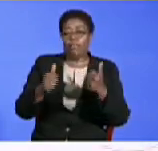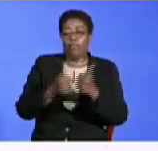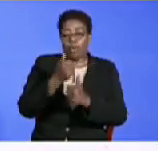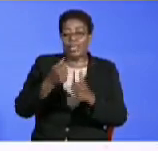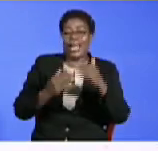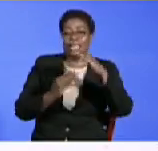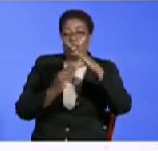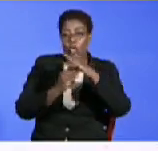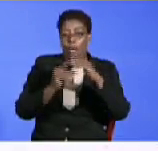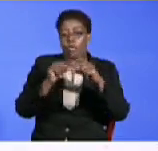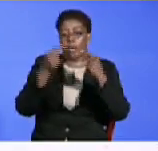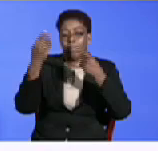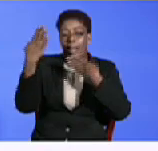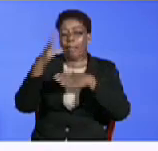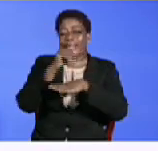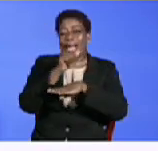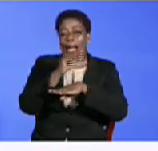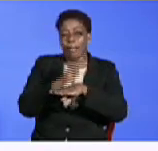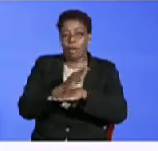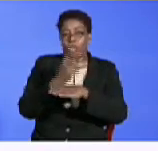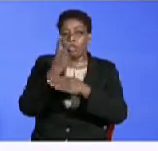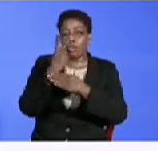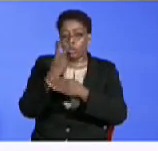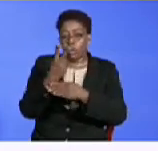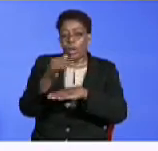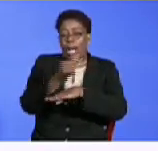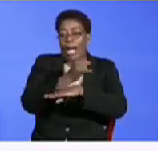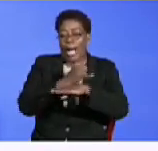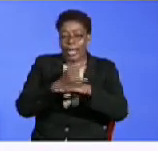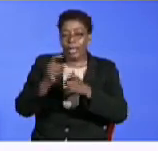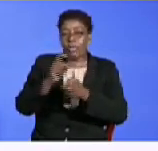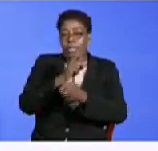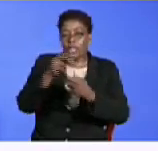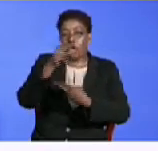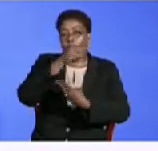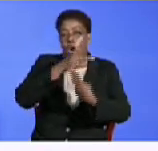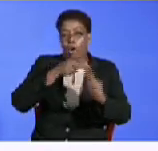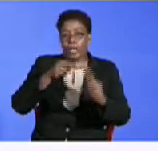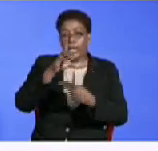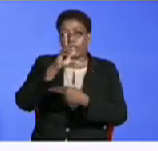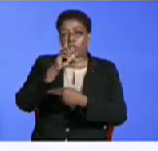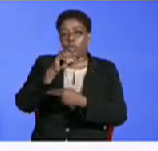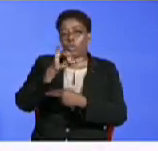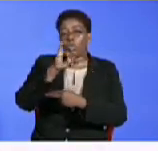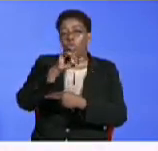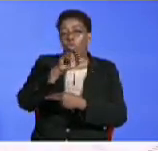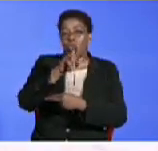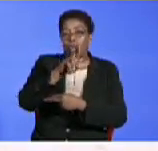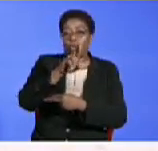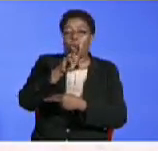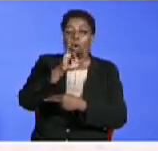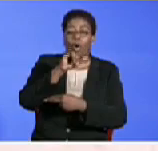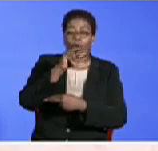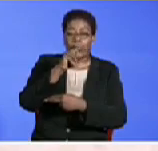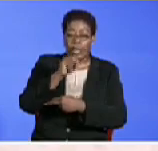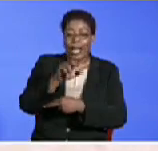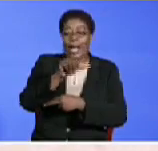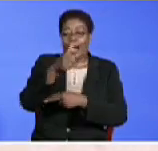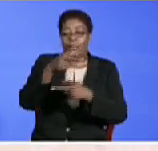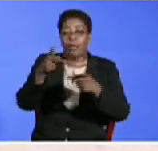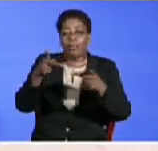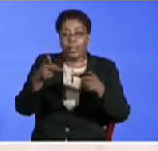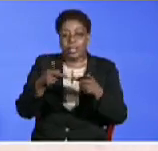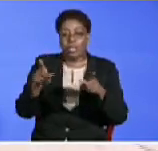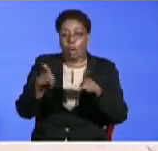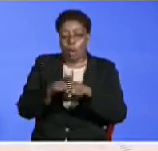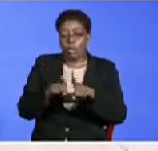Grand Bahama, and we know that these were two of the most affected islands in Hurricane Dorian. It also showed that other places that are